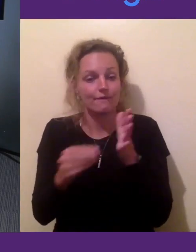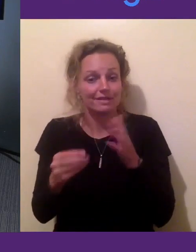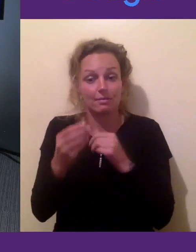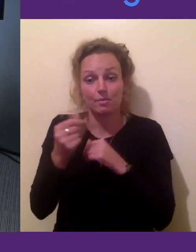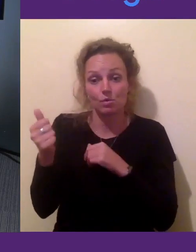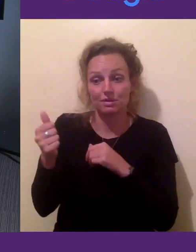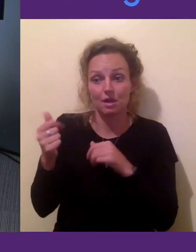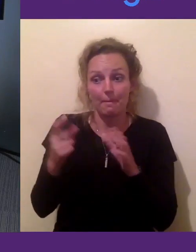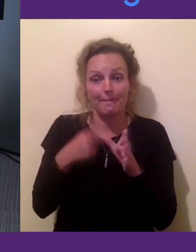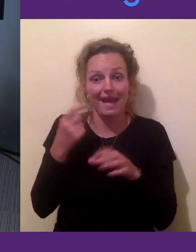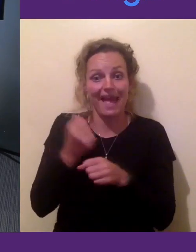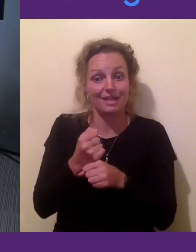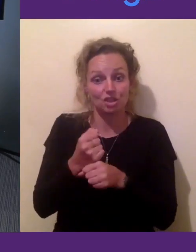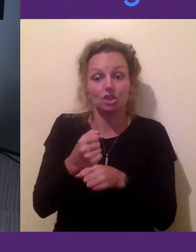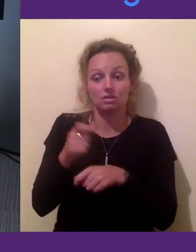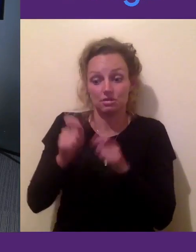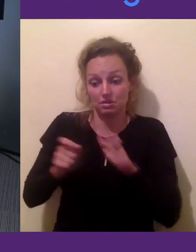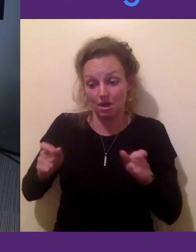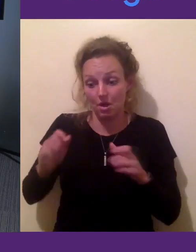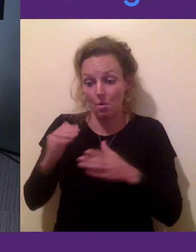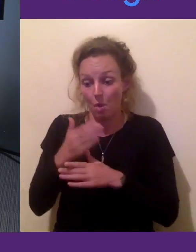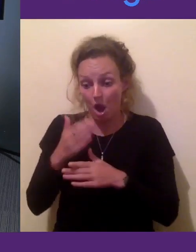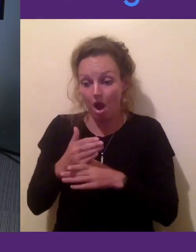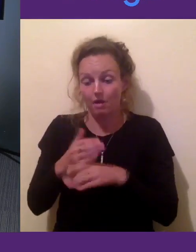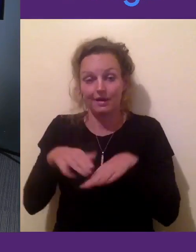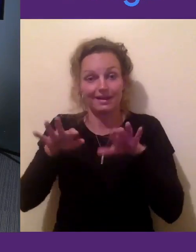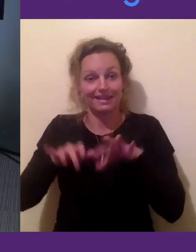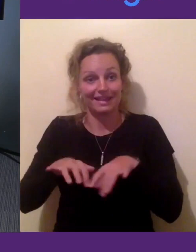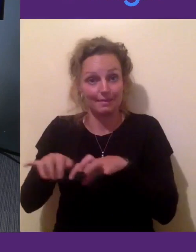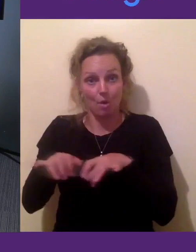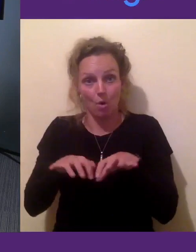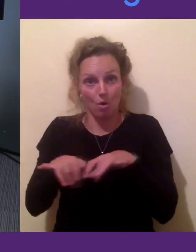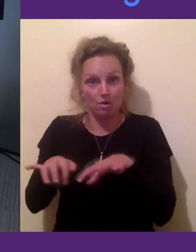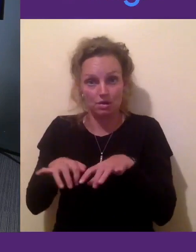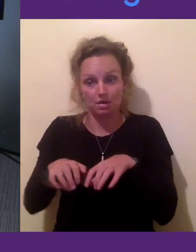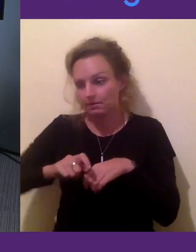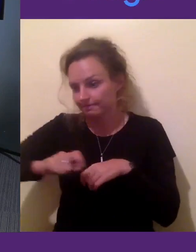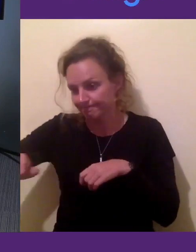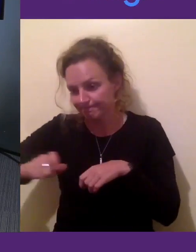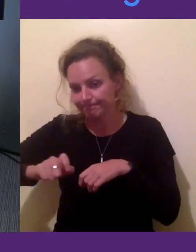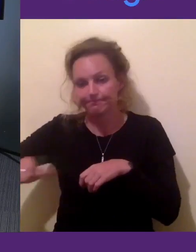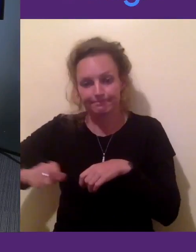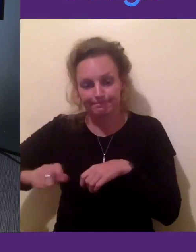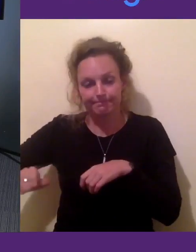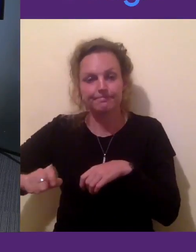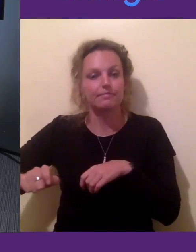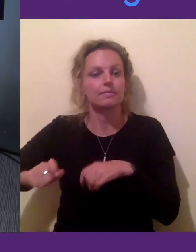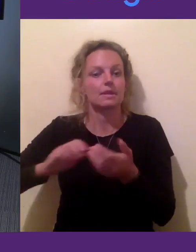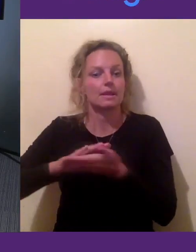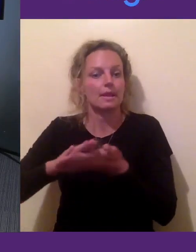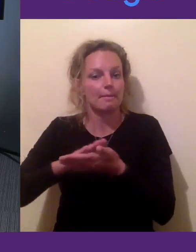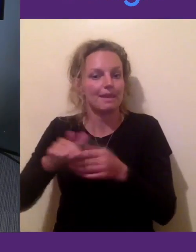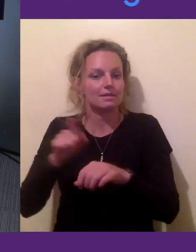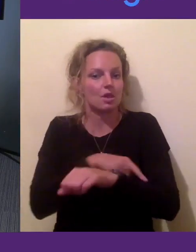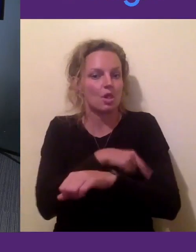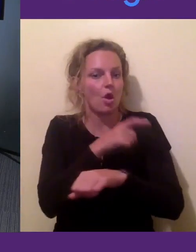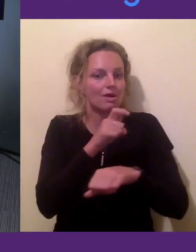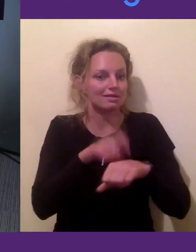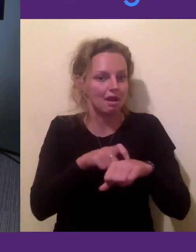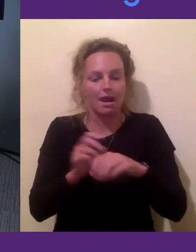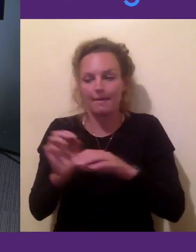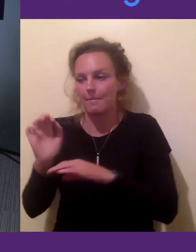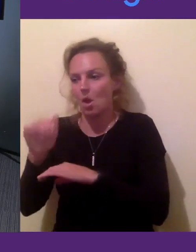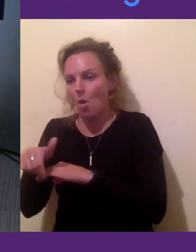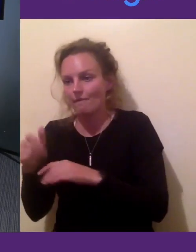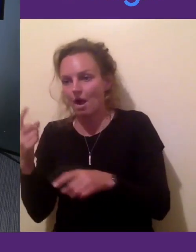So every second they save, and moving the mouse from A to B takes longer than tabbing with the keyboard. Cost the company money. So those